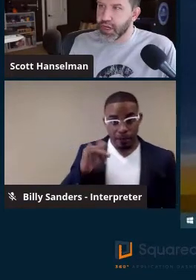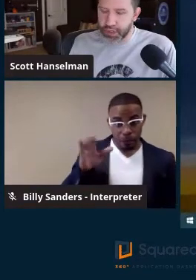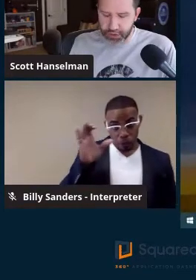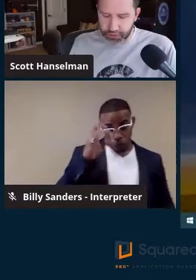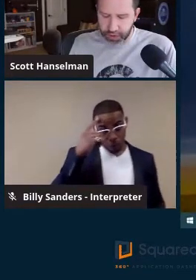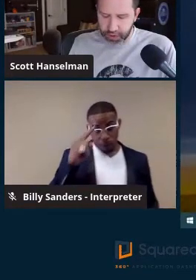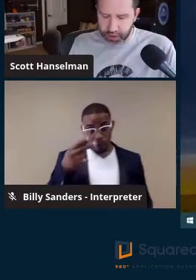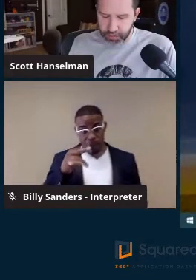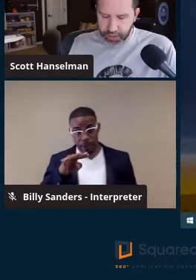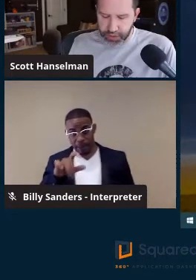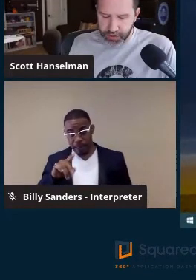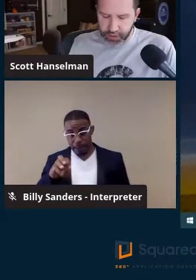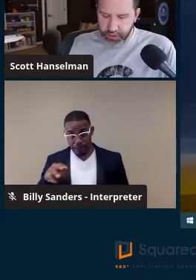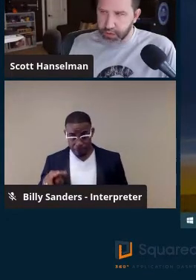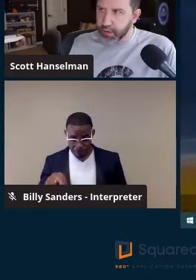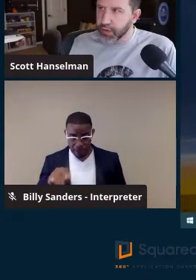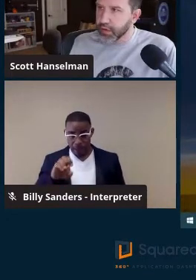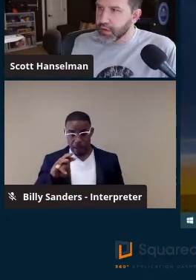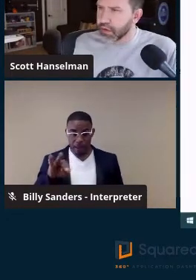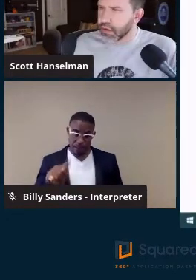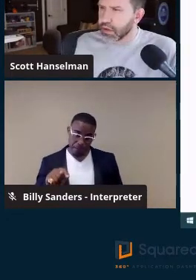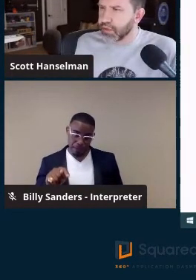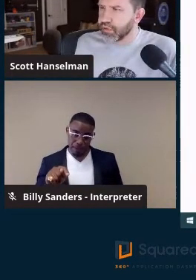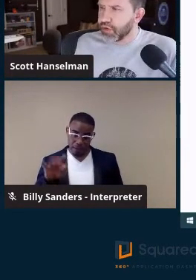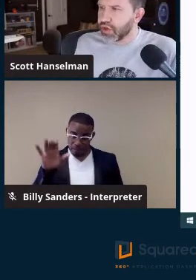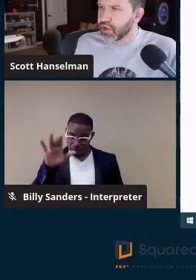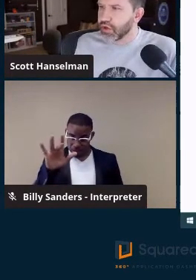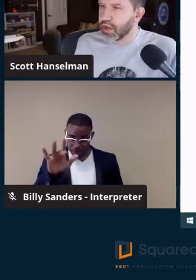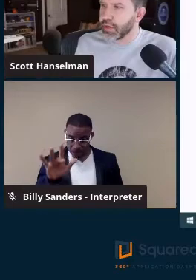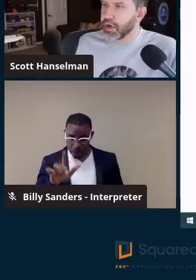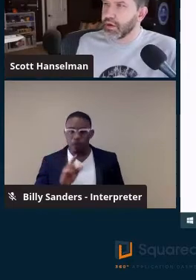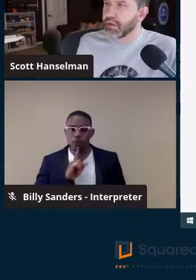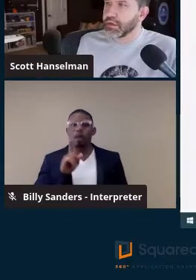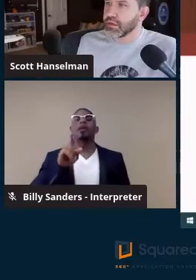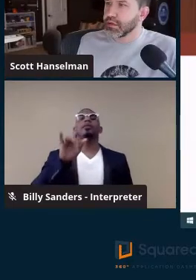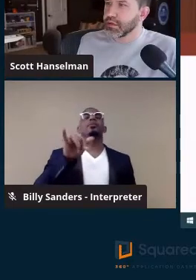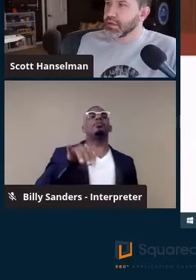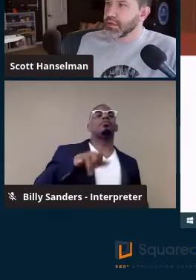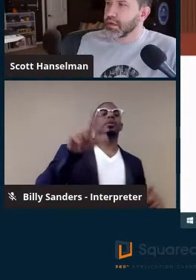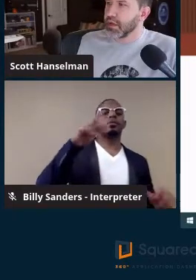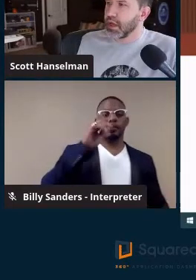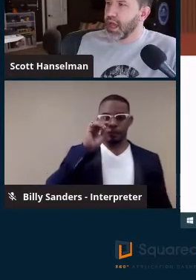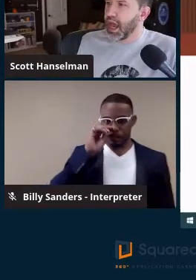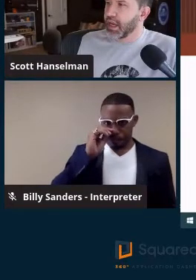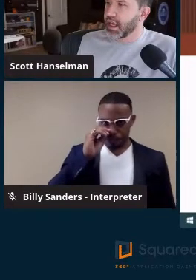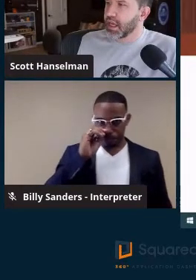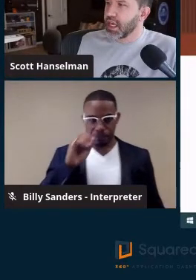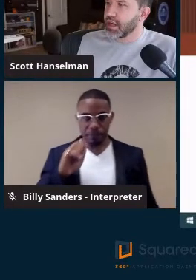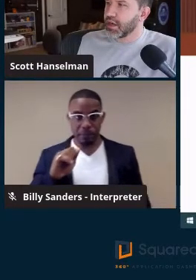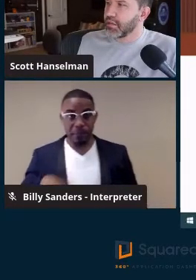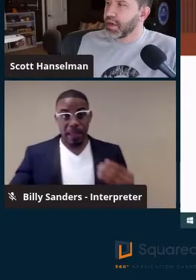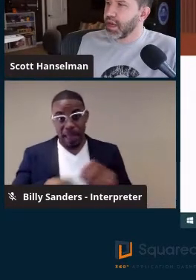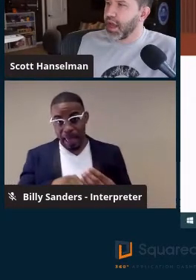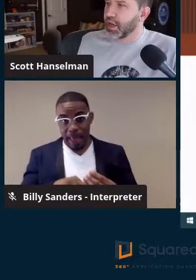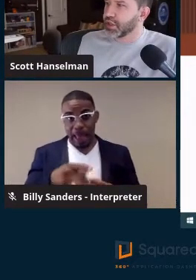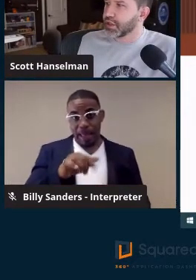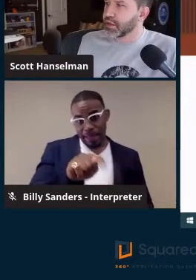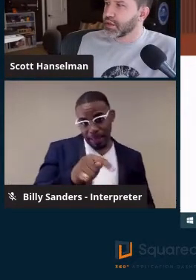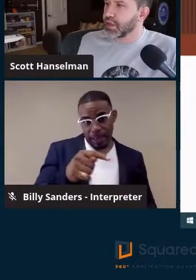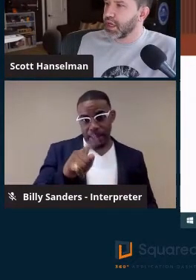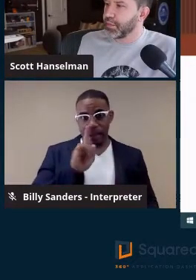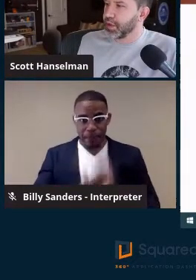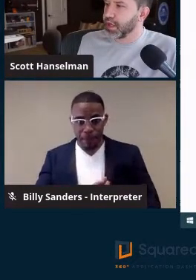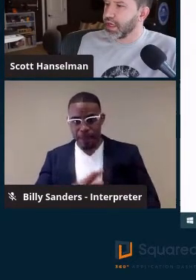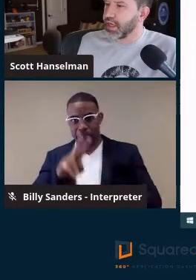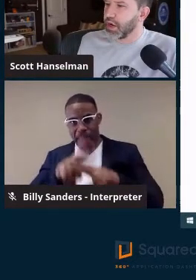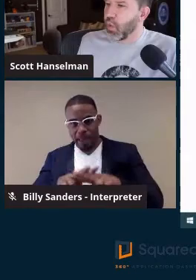for Hanselman commit, I'm pretty sure, there we go. Adding a git commit hash